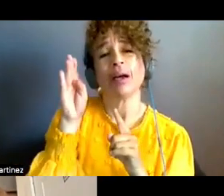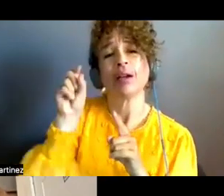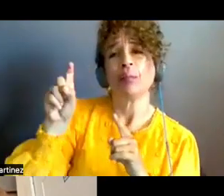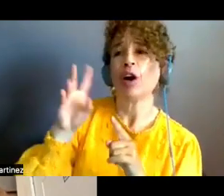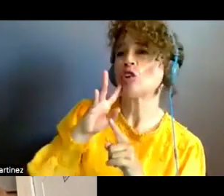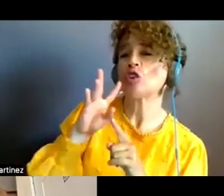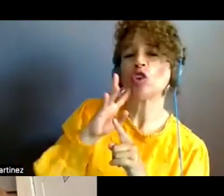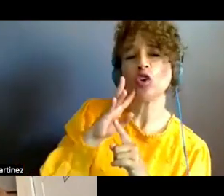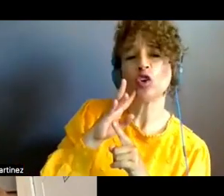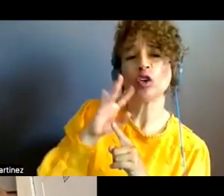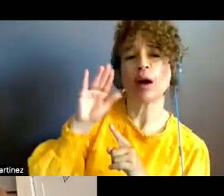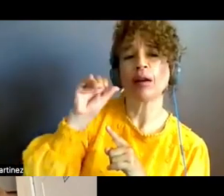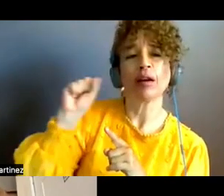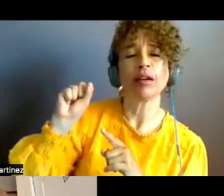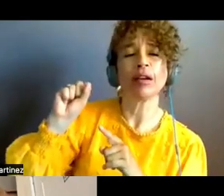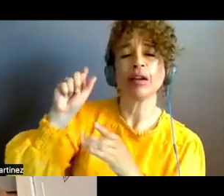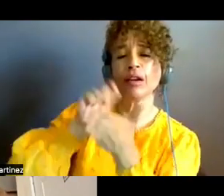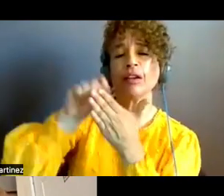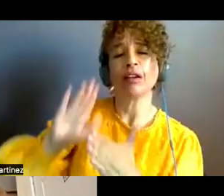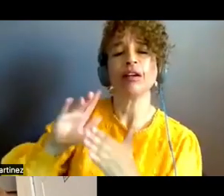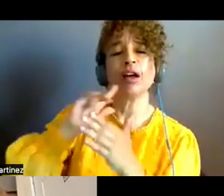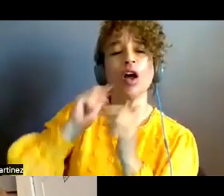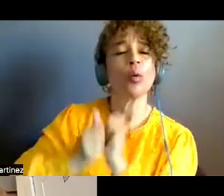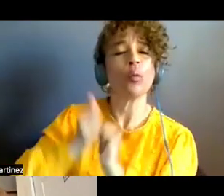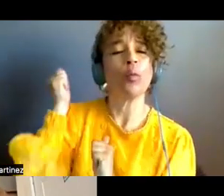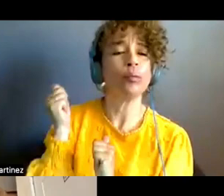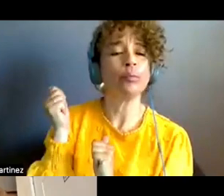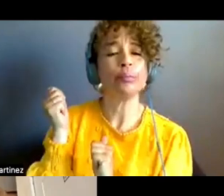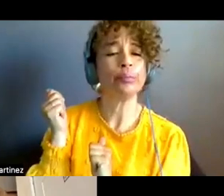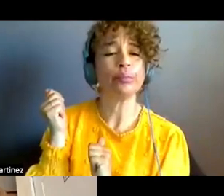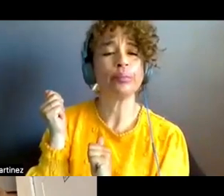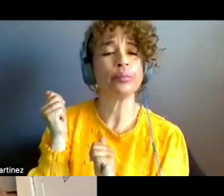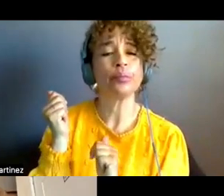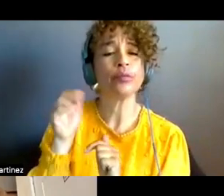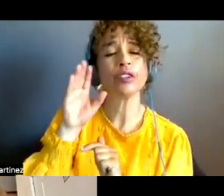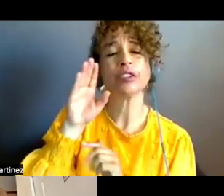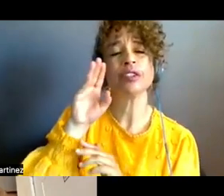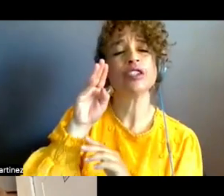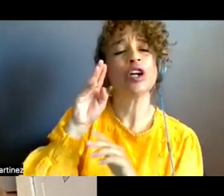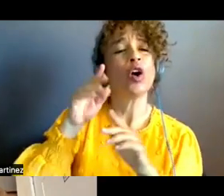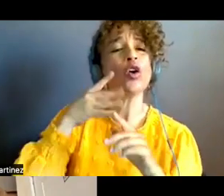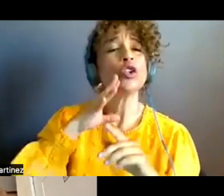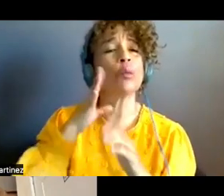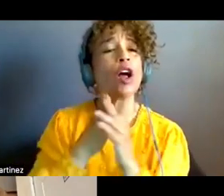certain composers, Bach and Mozart and Rachmaninoff, they will speak